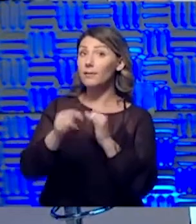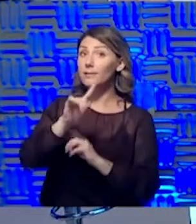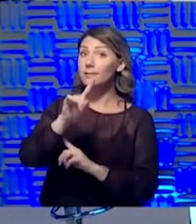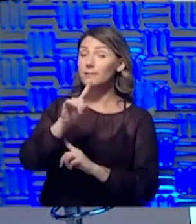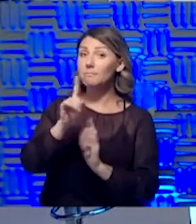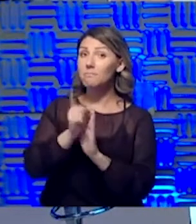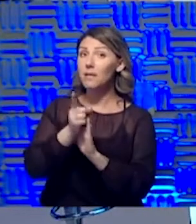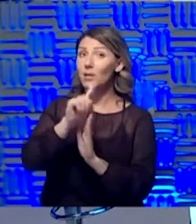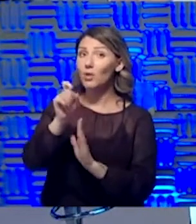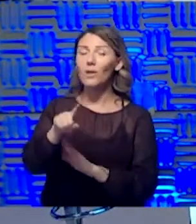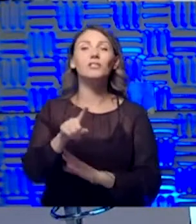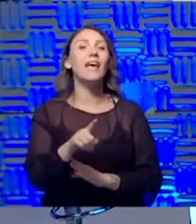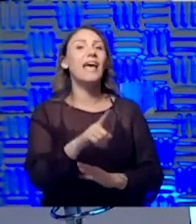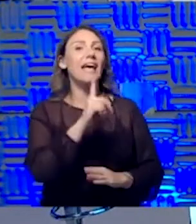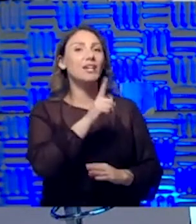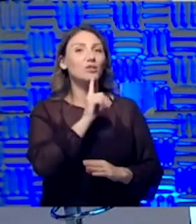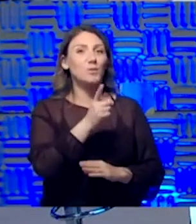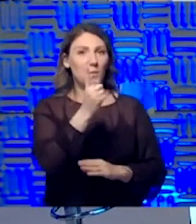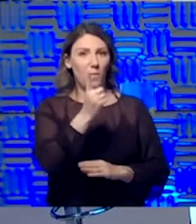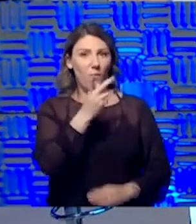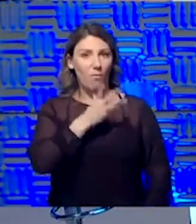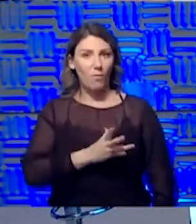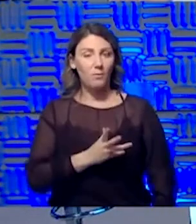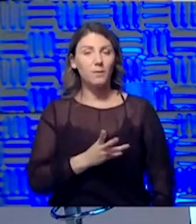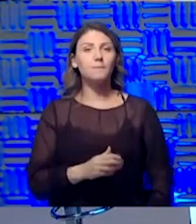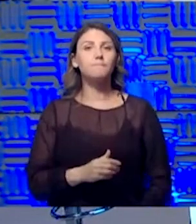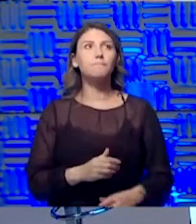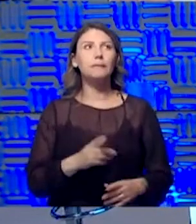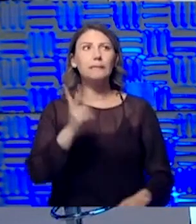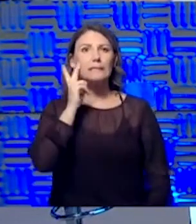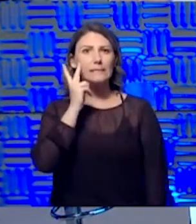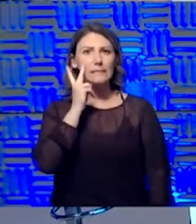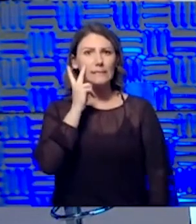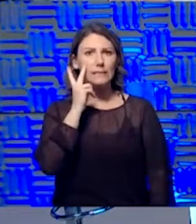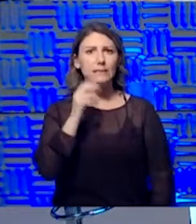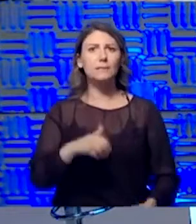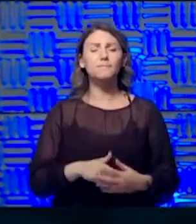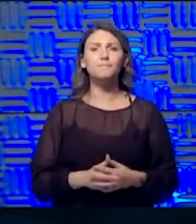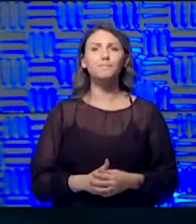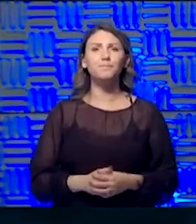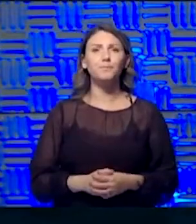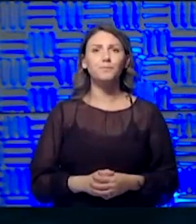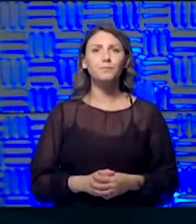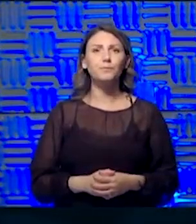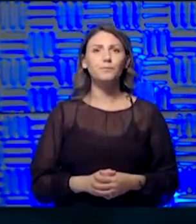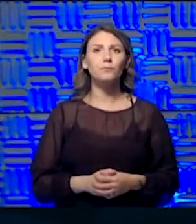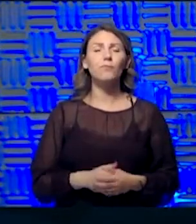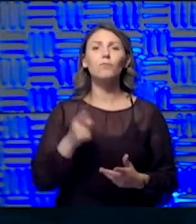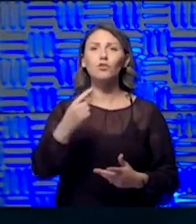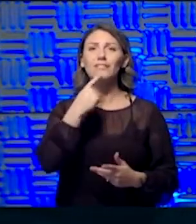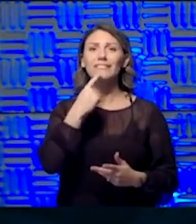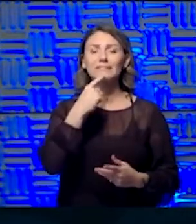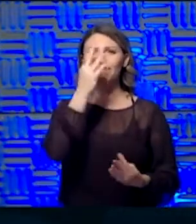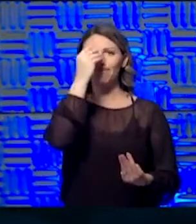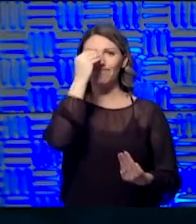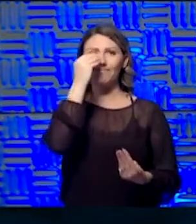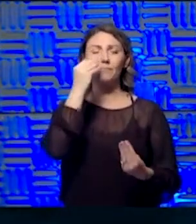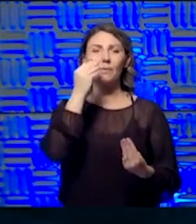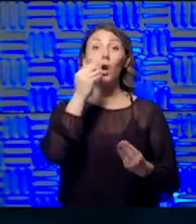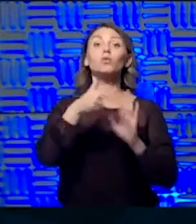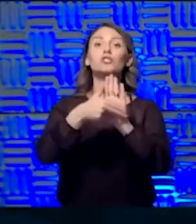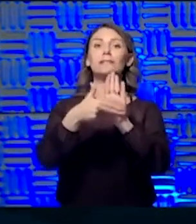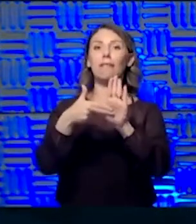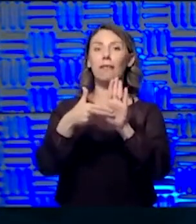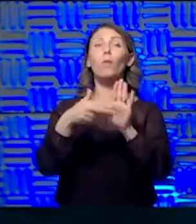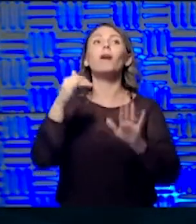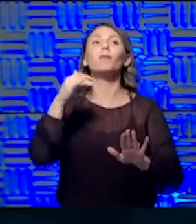Dana? Yes, I actually had a woman. Let's see. She says that she's considered high risk, or she wants to